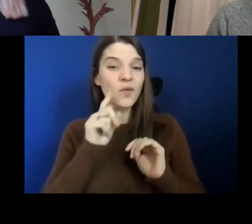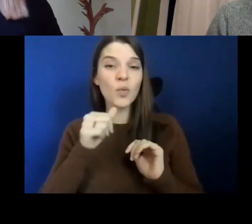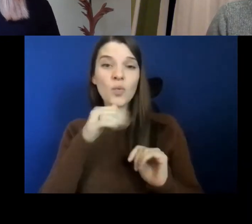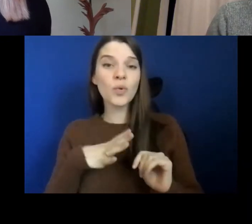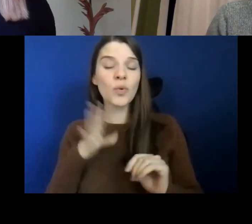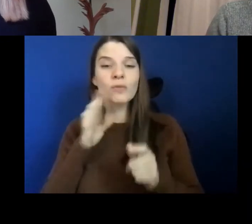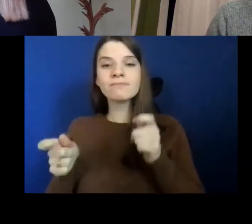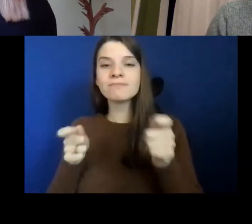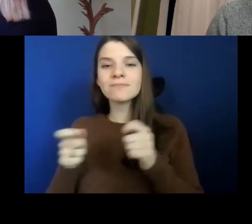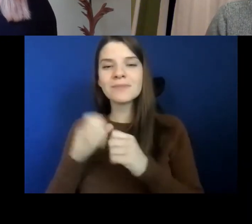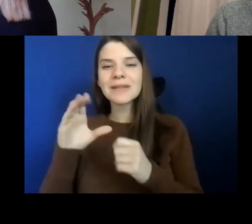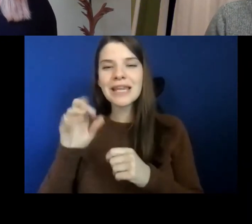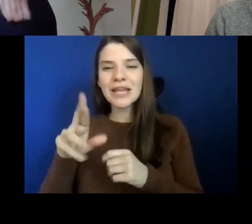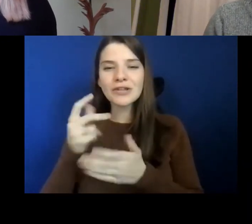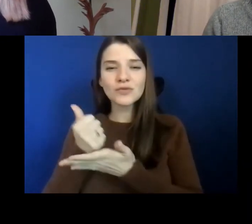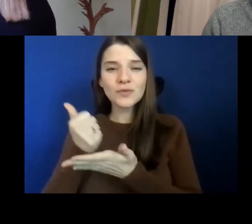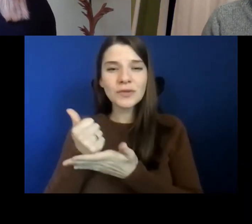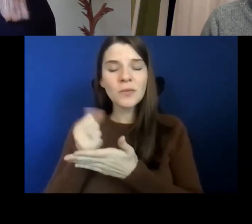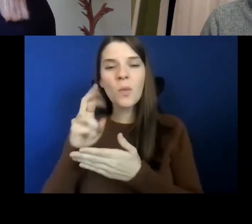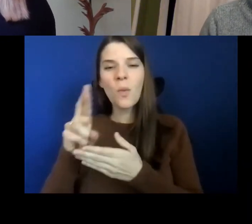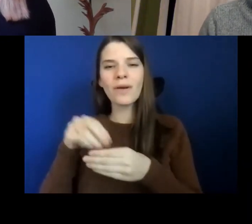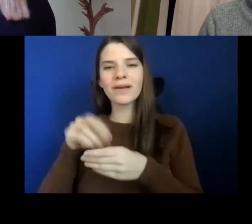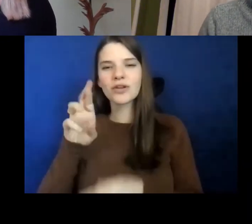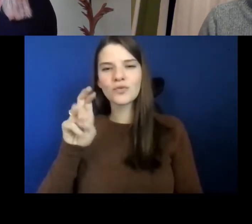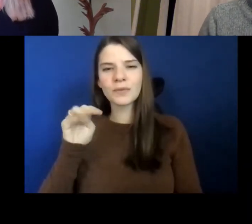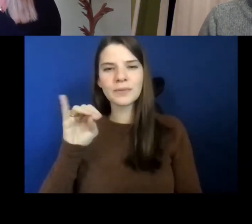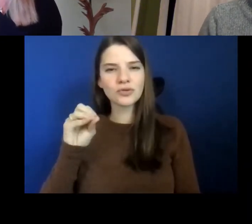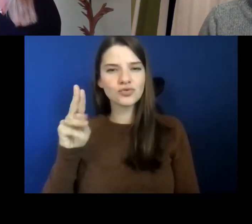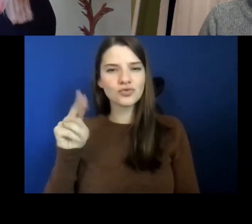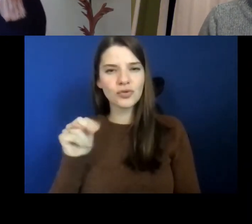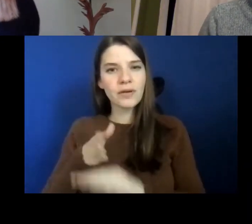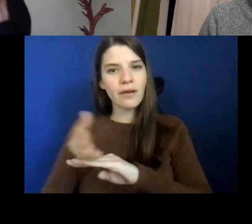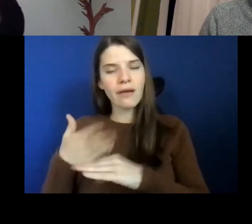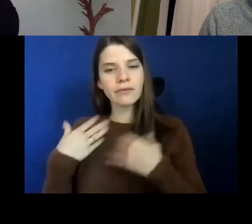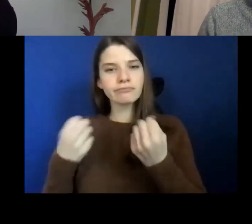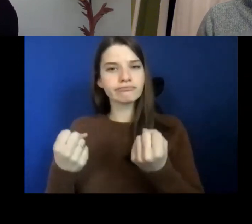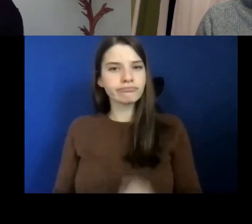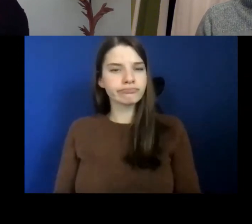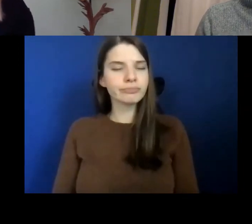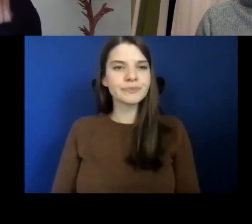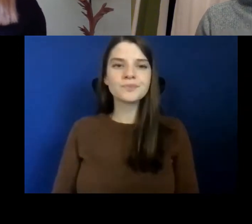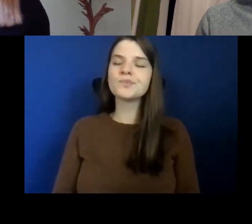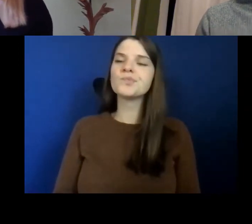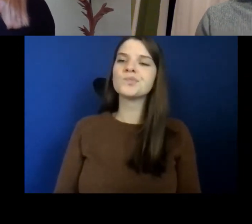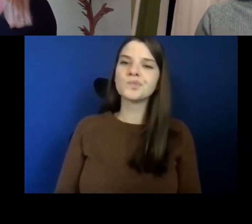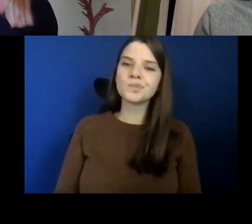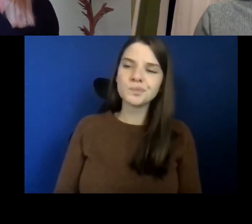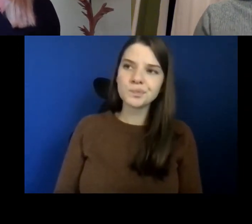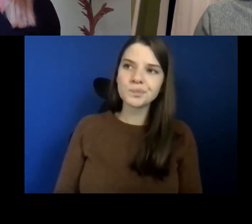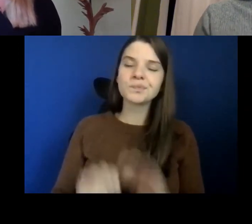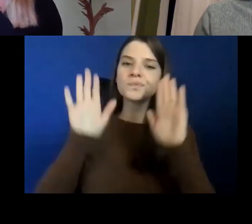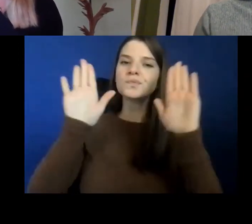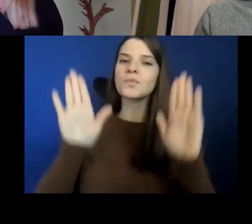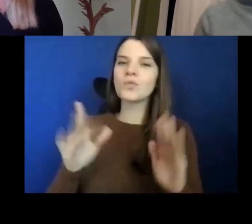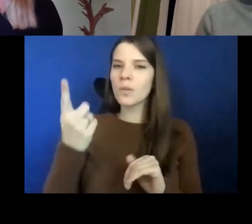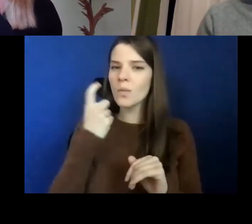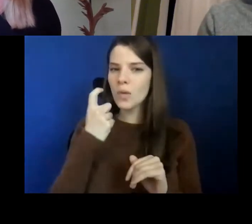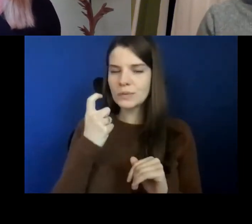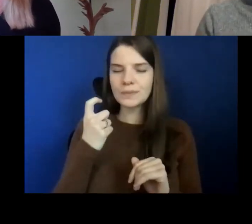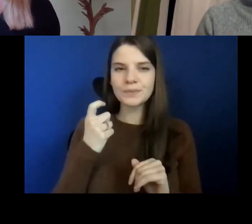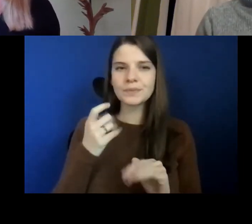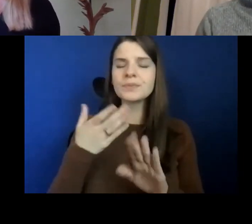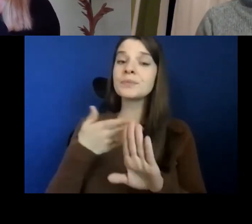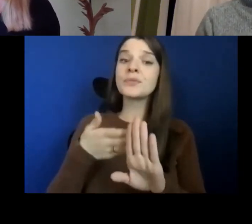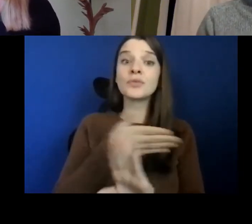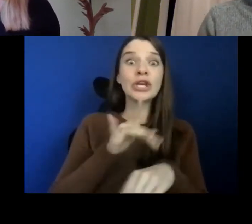with cancer treatment or in remission? So great question. You know, early on, there was a lot